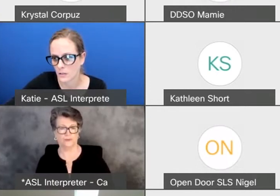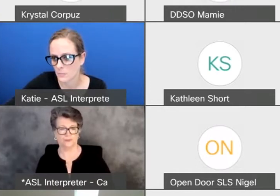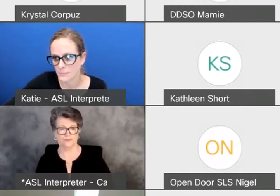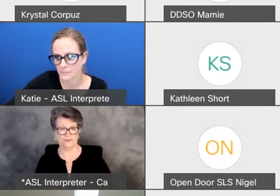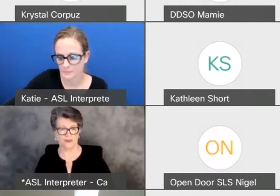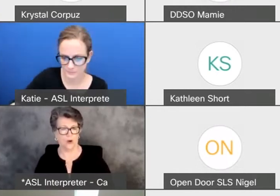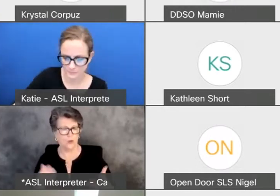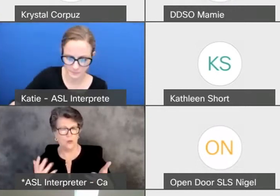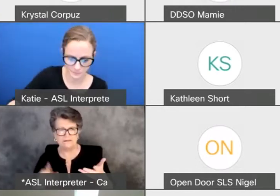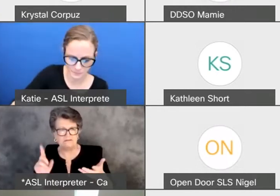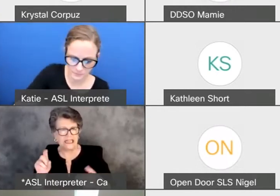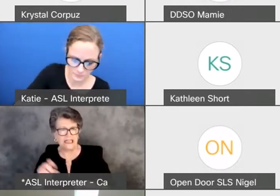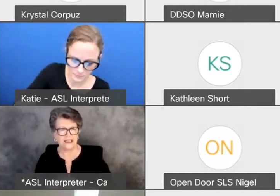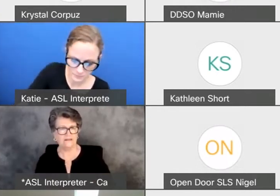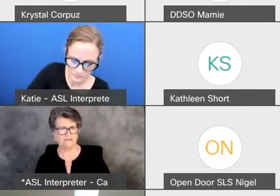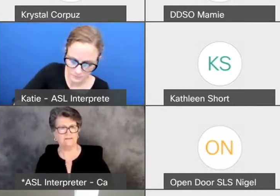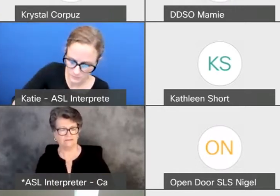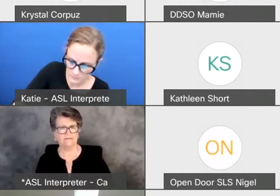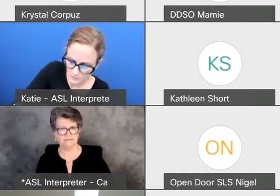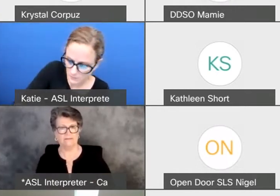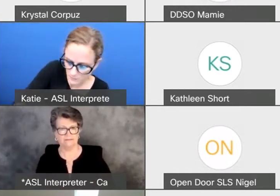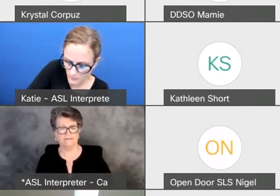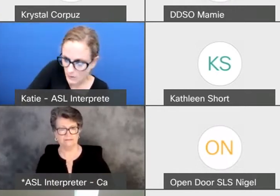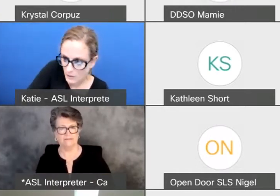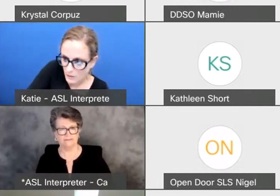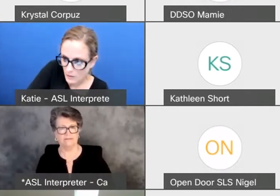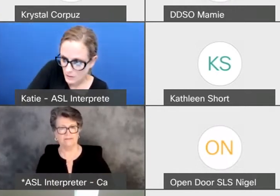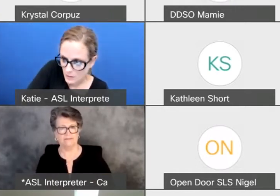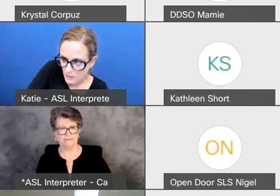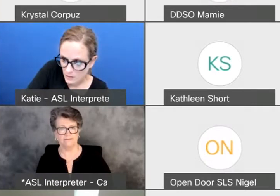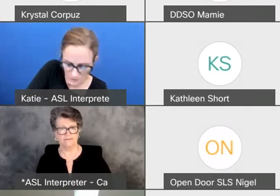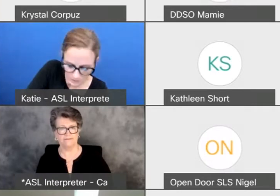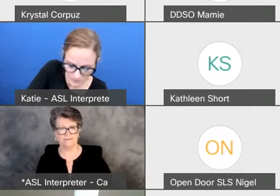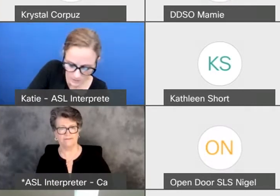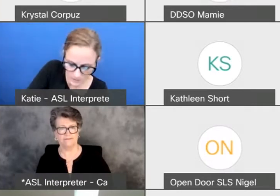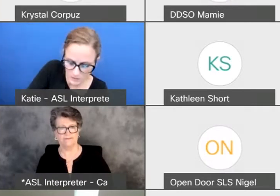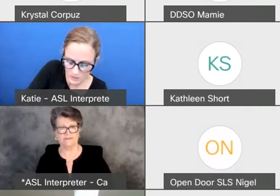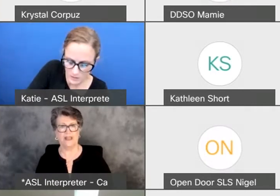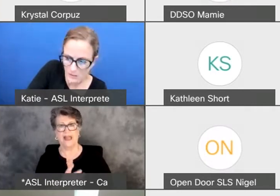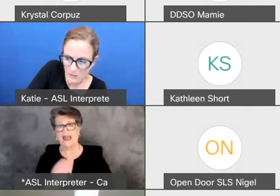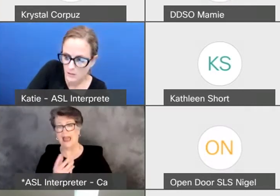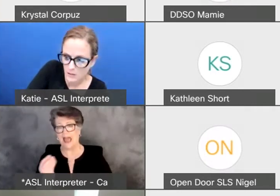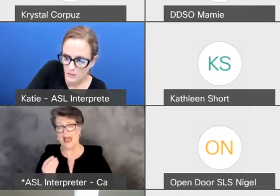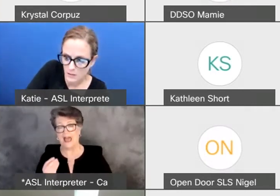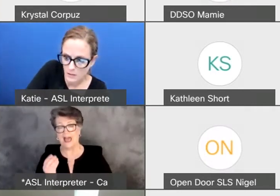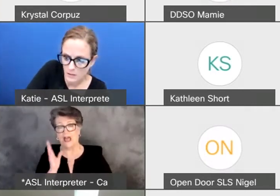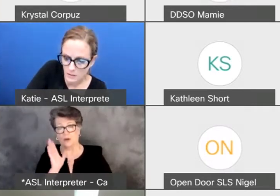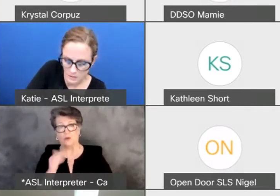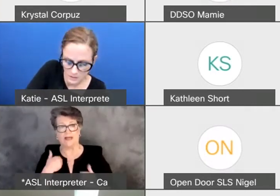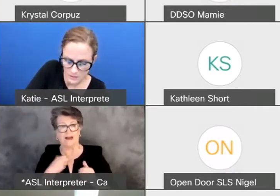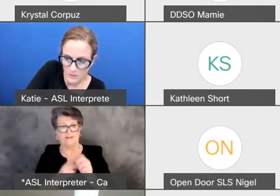what the needs are and review the purchases. And we are going to have a follow-up